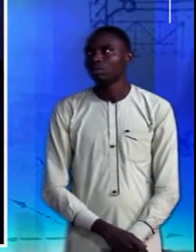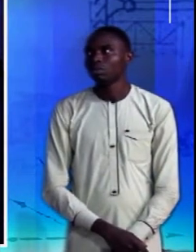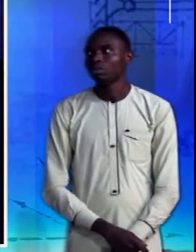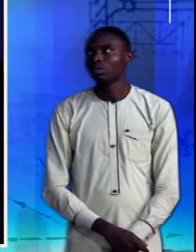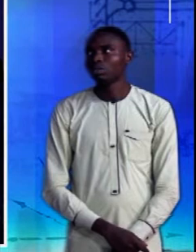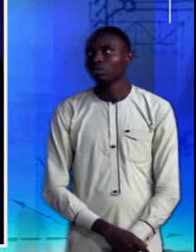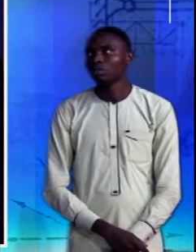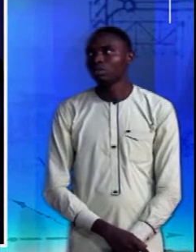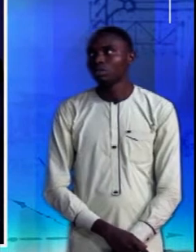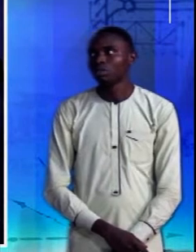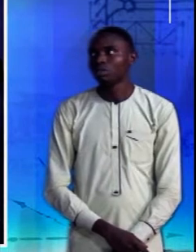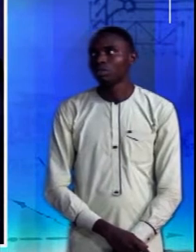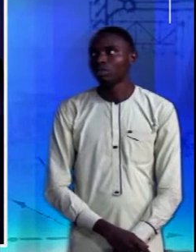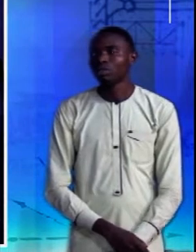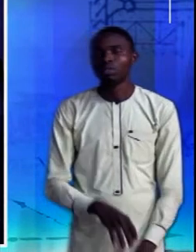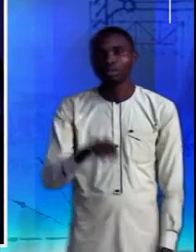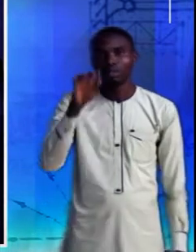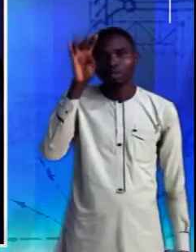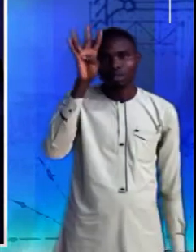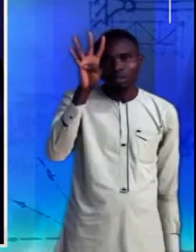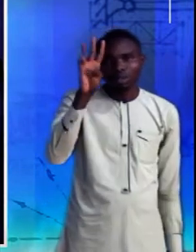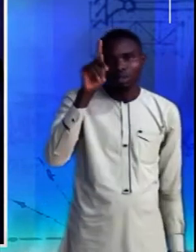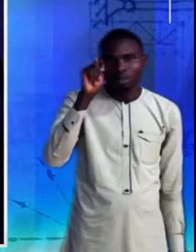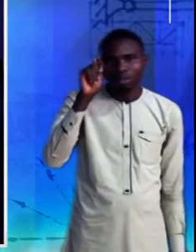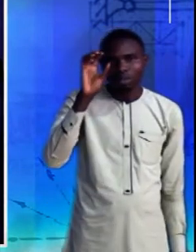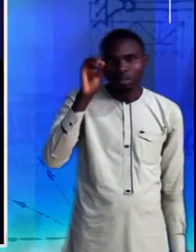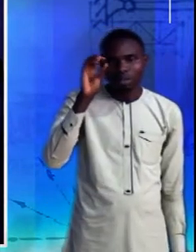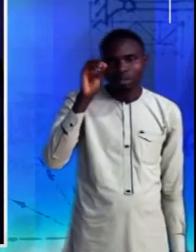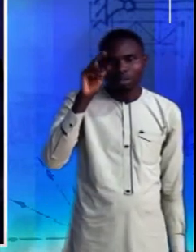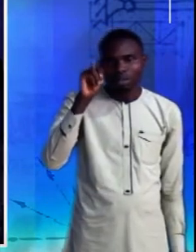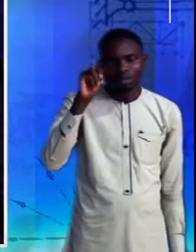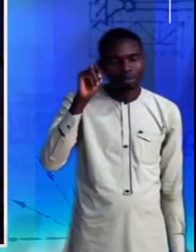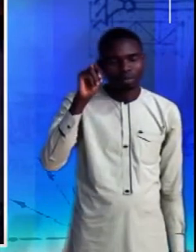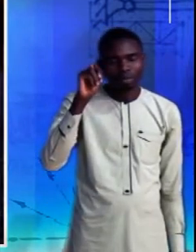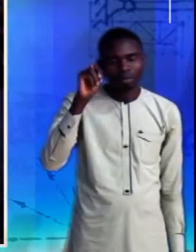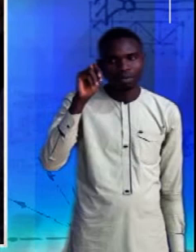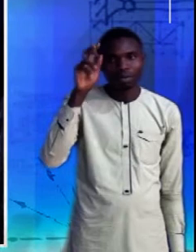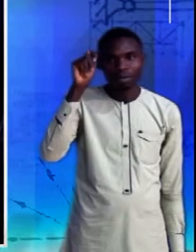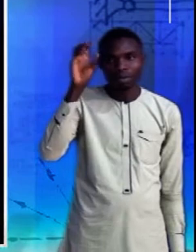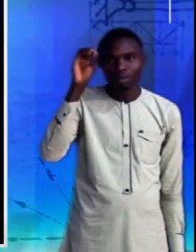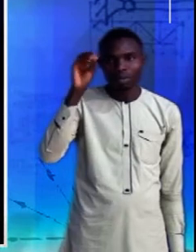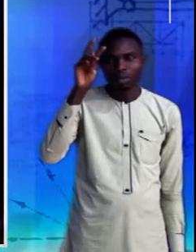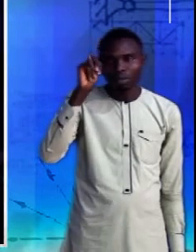5, 2 times 6, 0.